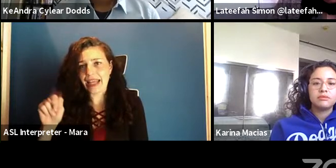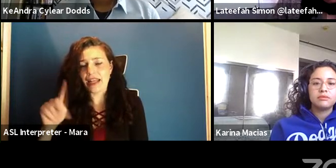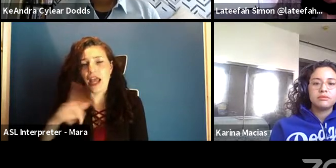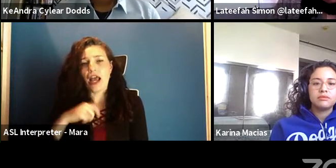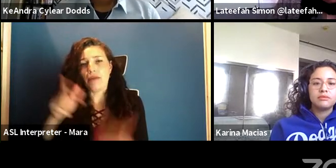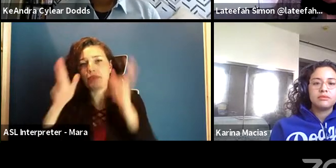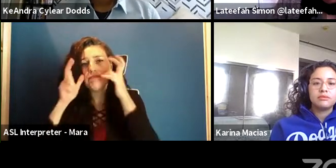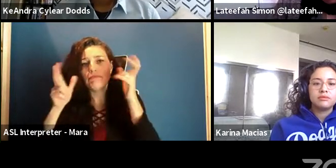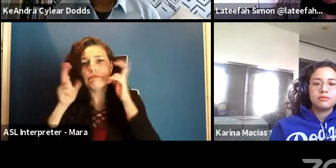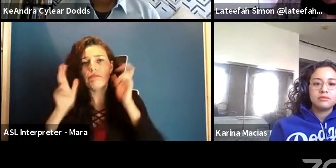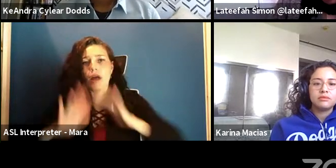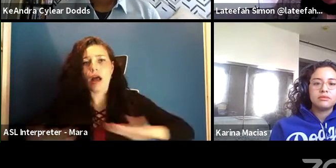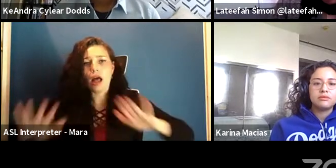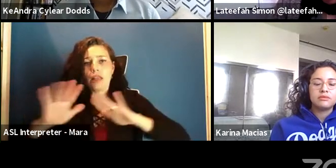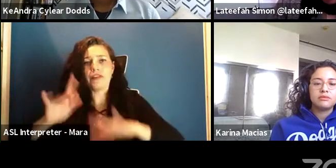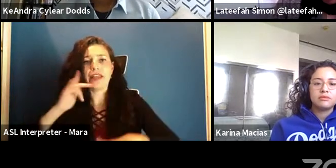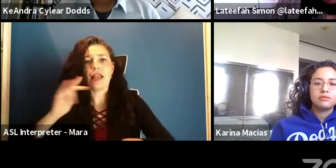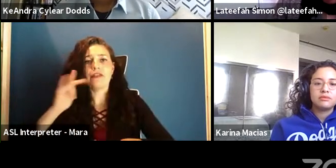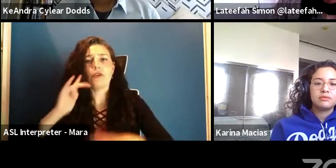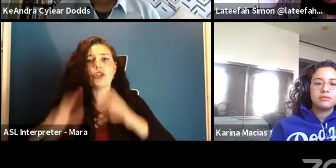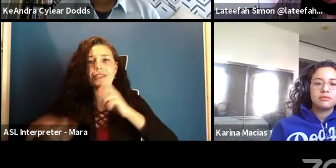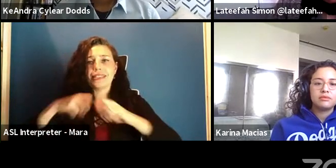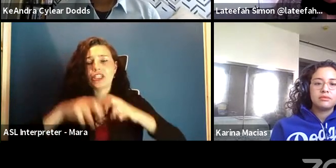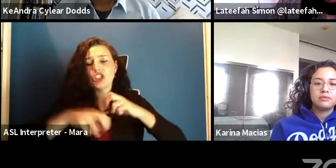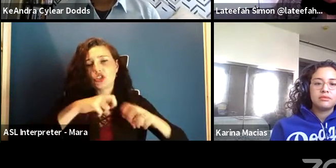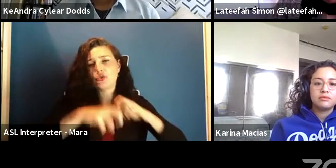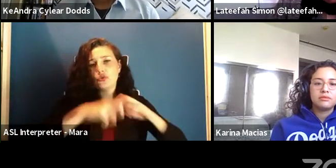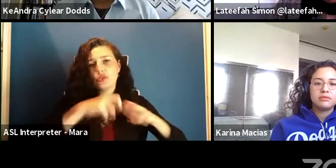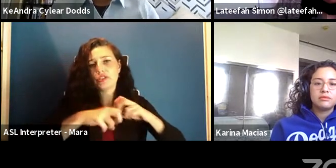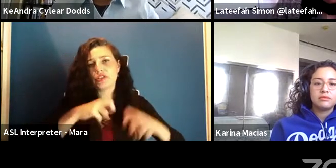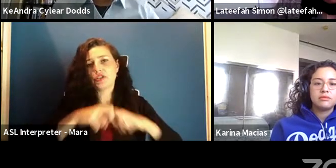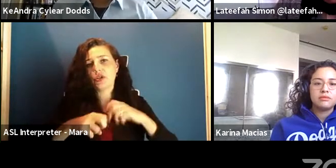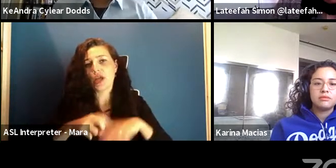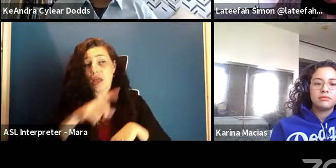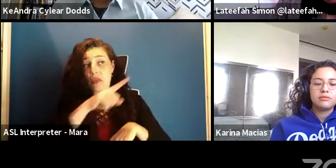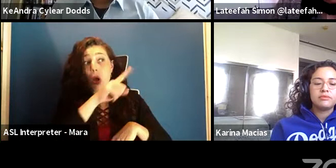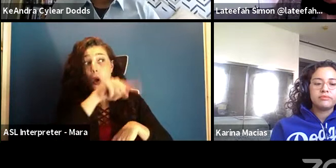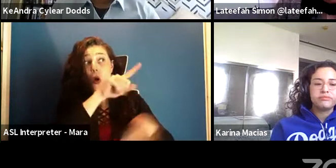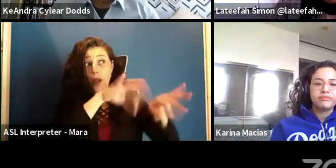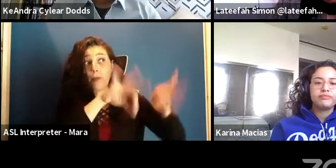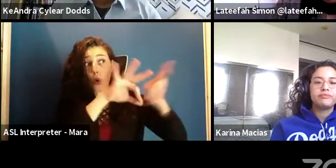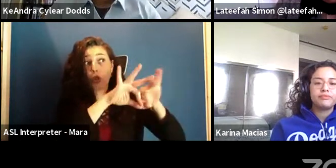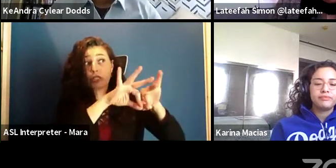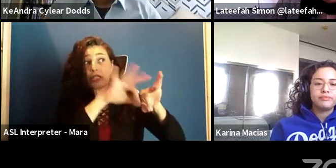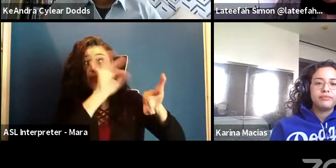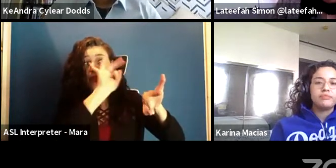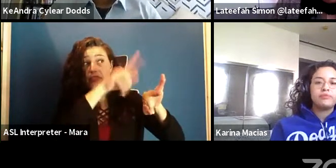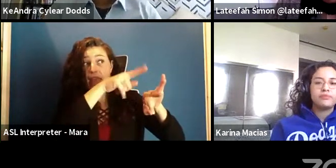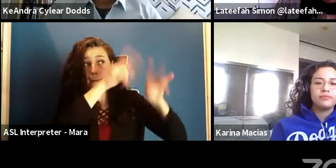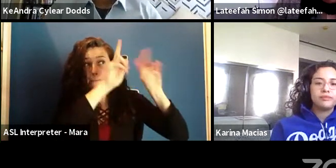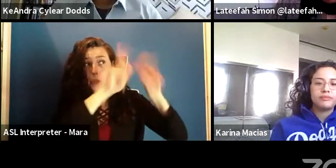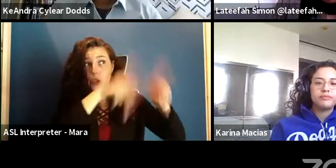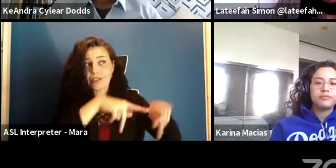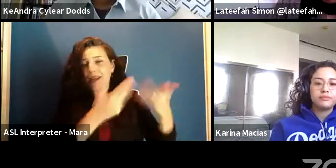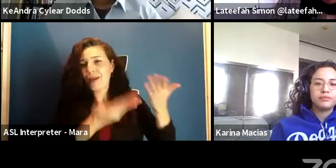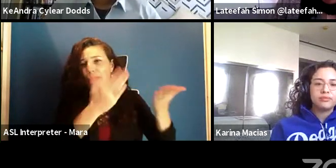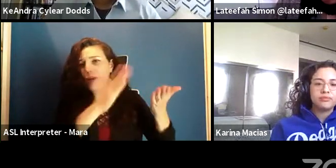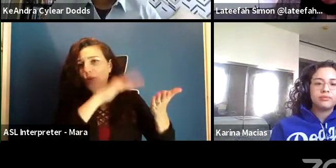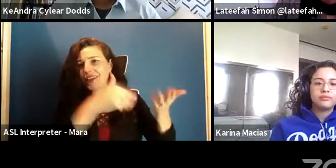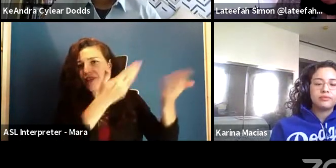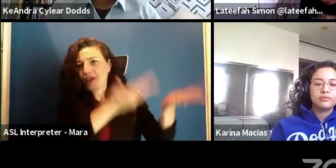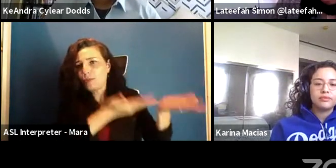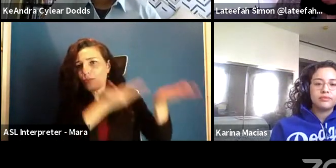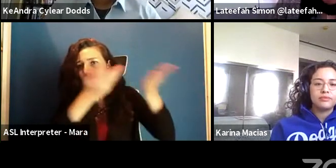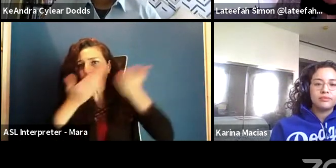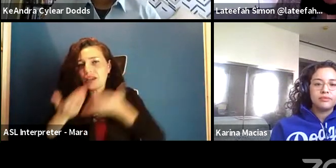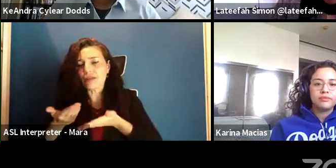a variety of different issues that are important to that individual, but might not make it to the main stage of the legislature, that might not make it